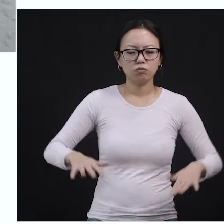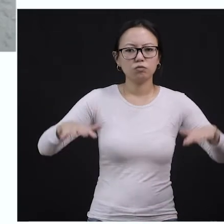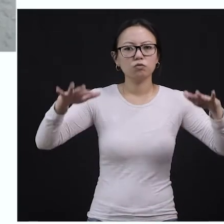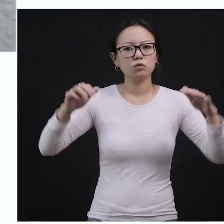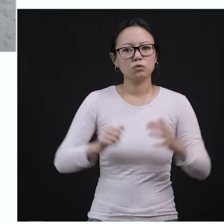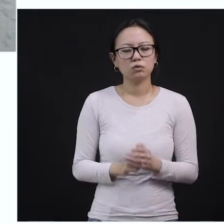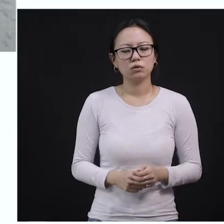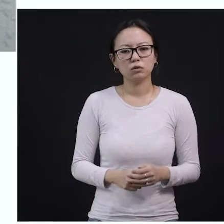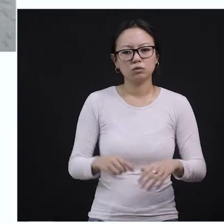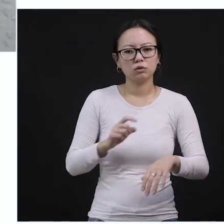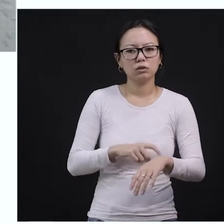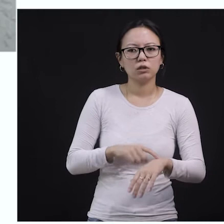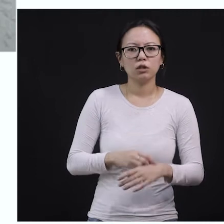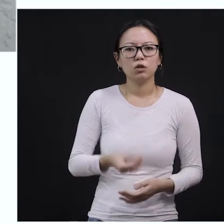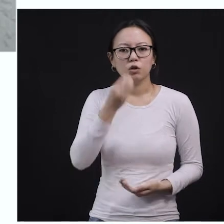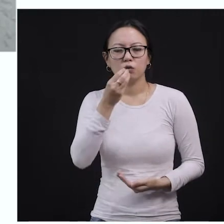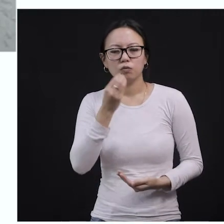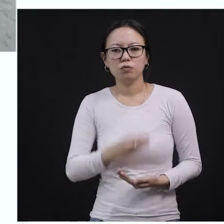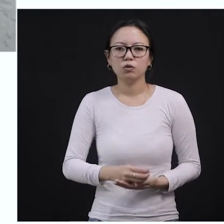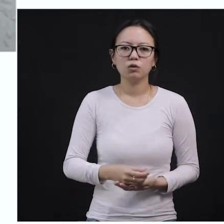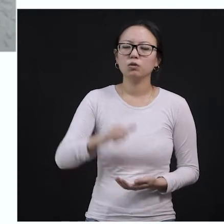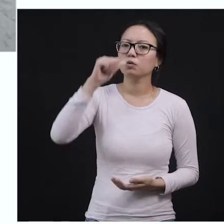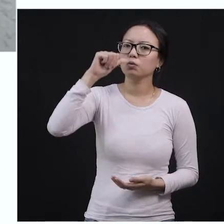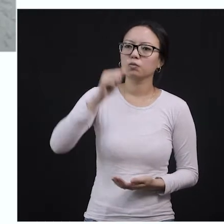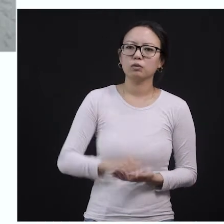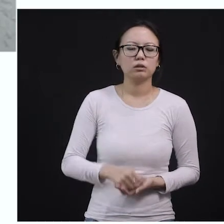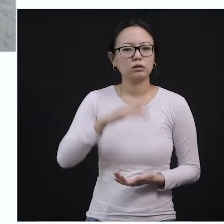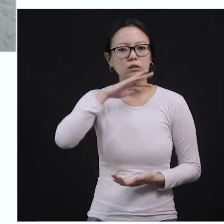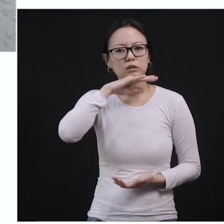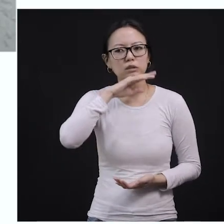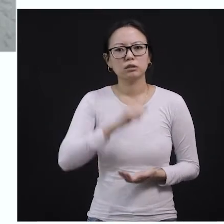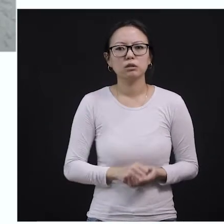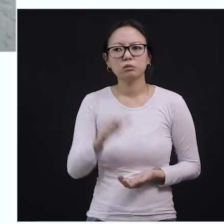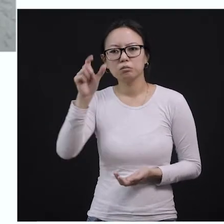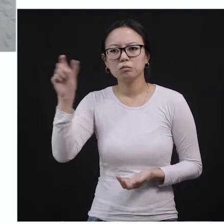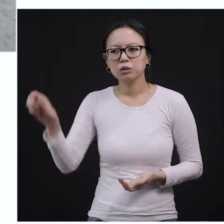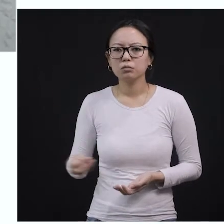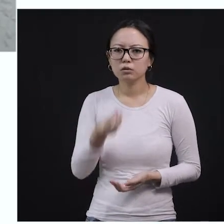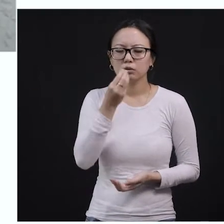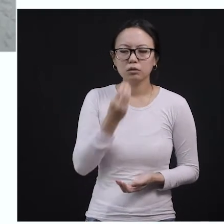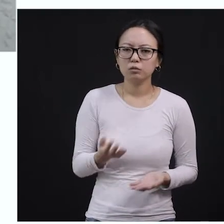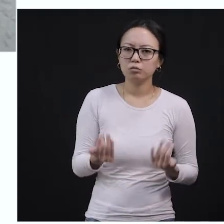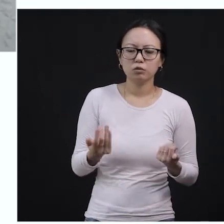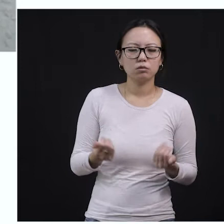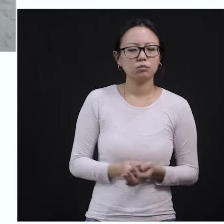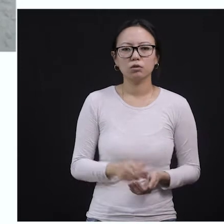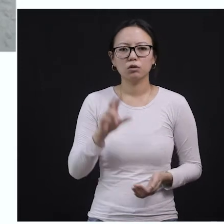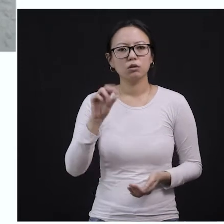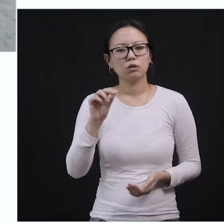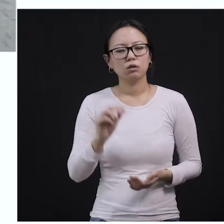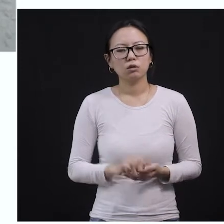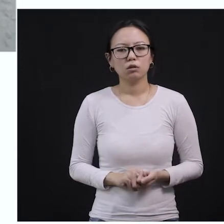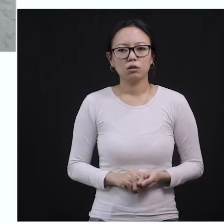the water gets polluted and it becomes dirty. So people cannot eat the things that they have around. So